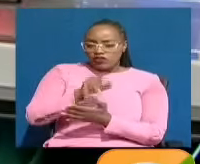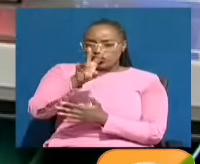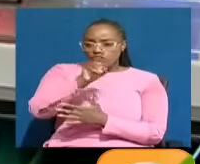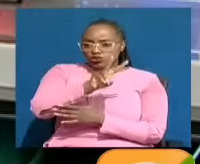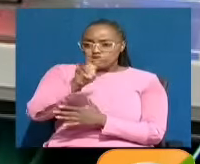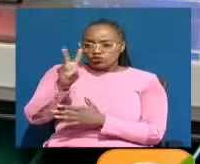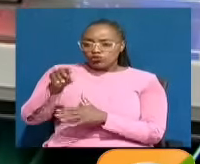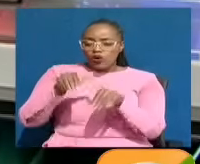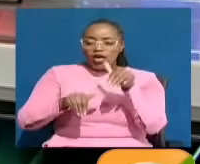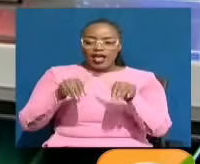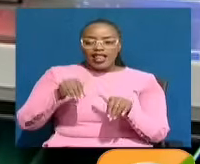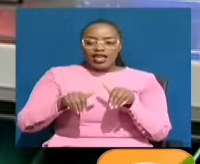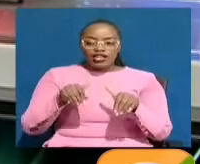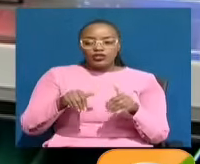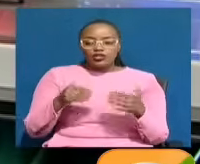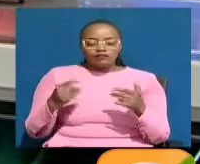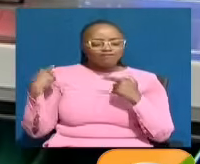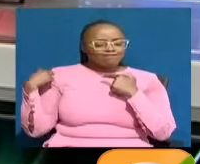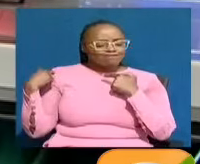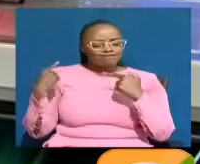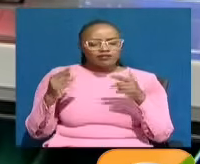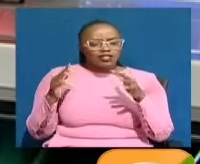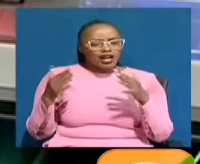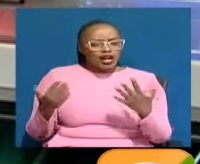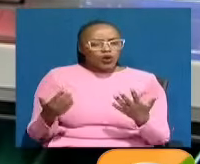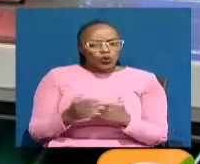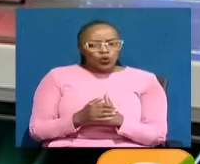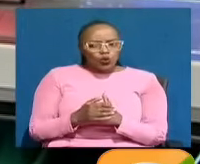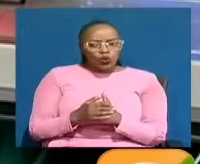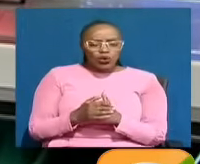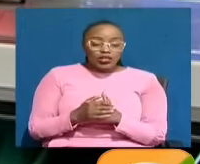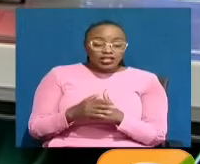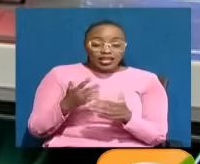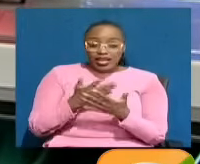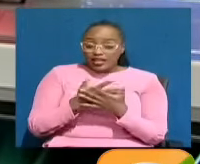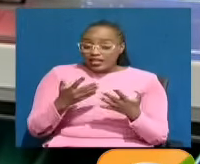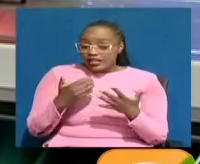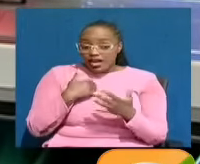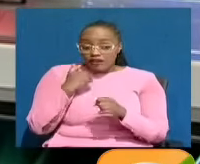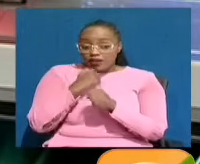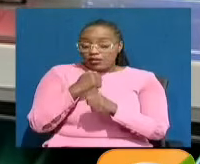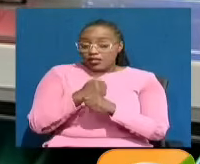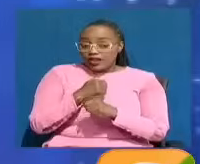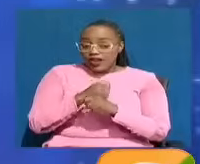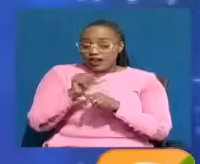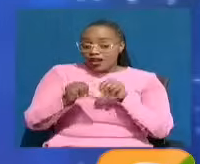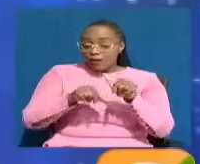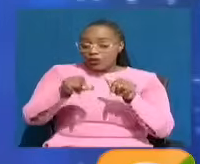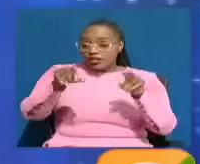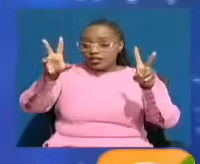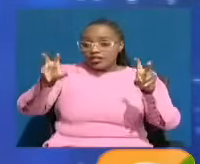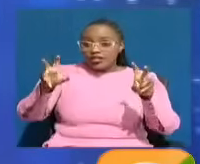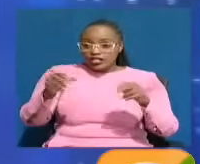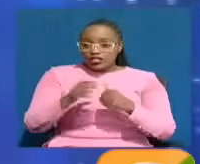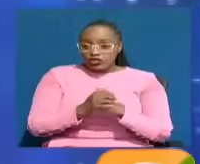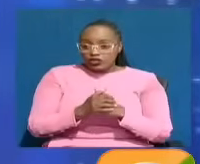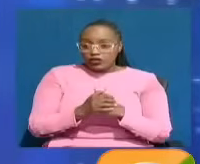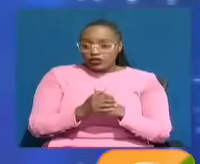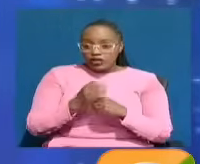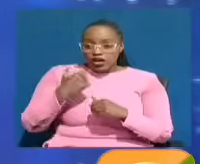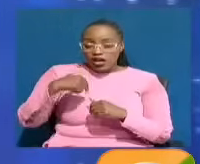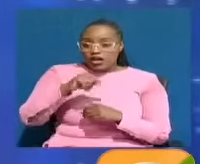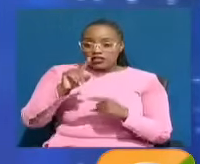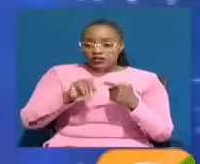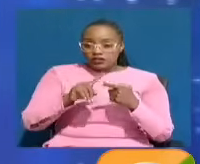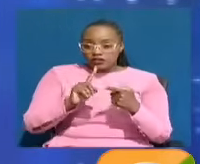elections. How far are we with, has there been an audit done, and by whom? So we've got to be able,